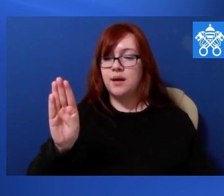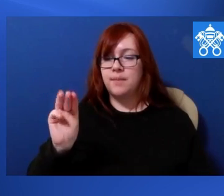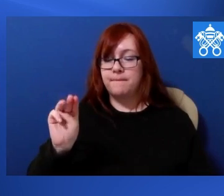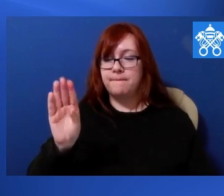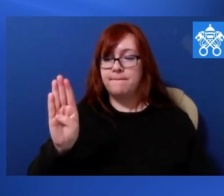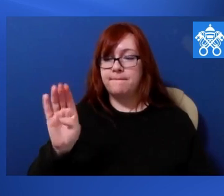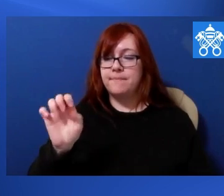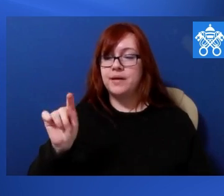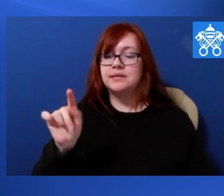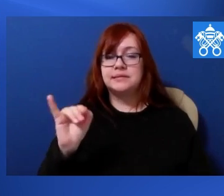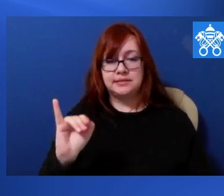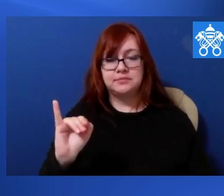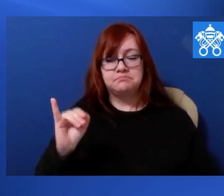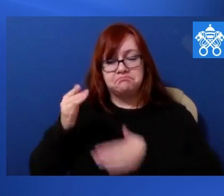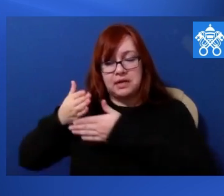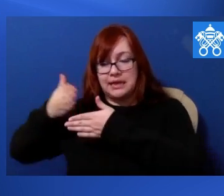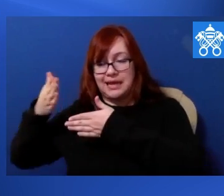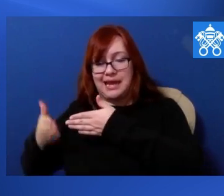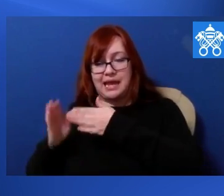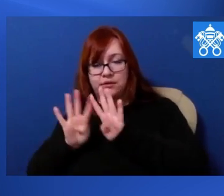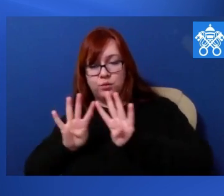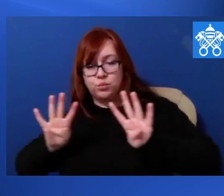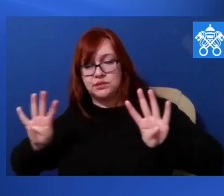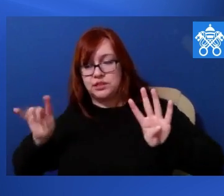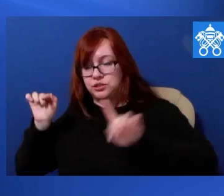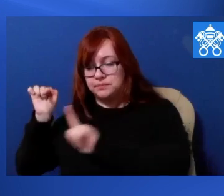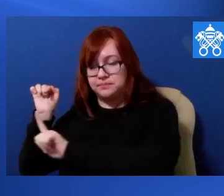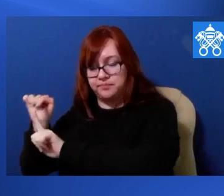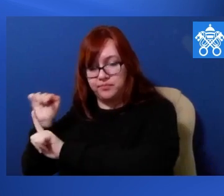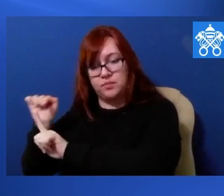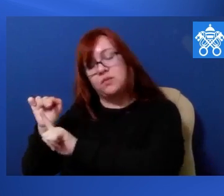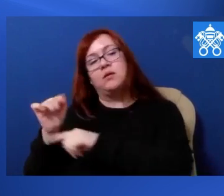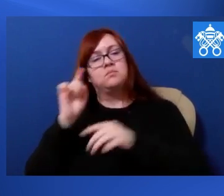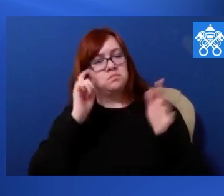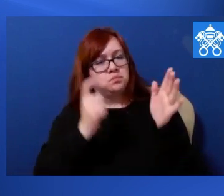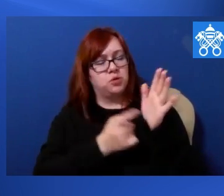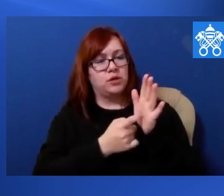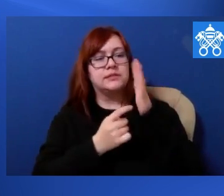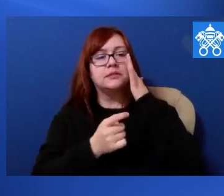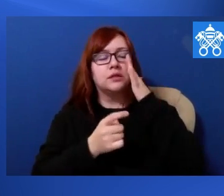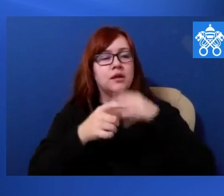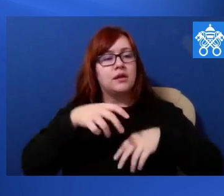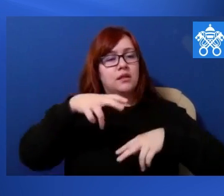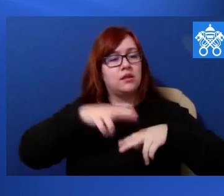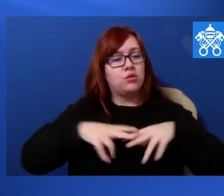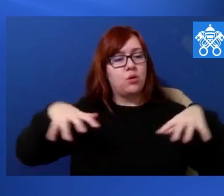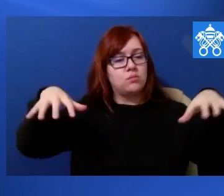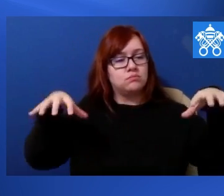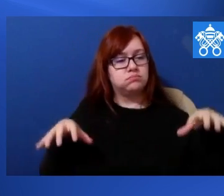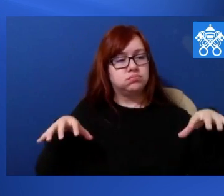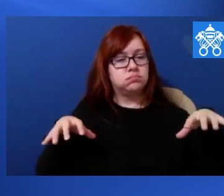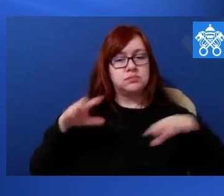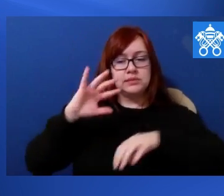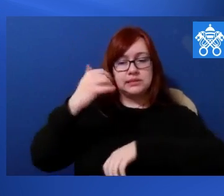at the end of the procession. We see the throne set up here as well with the Word of